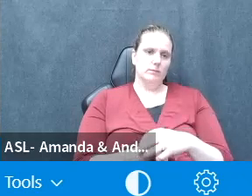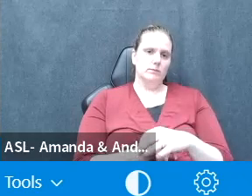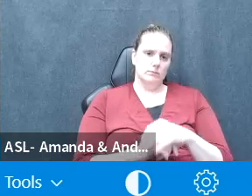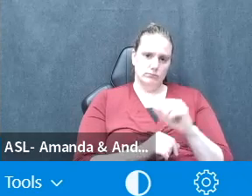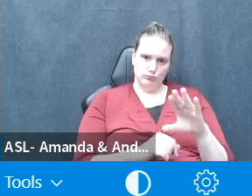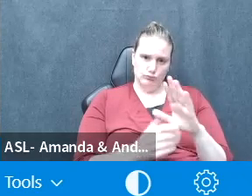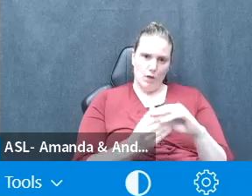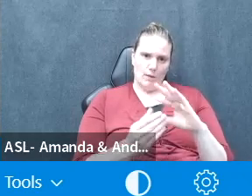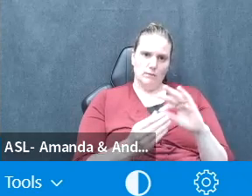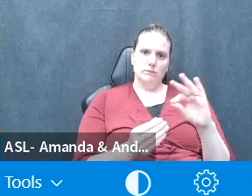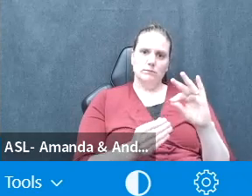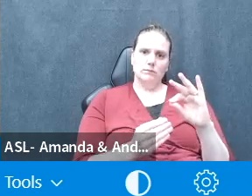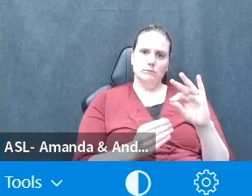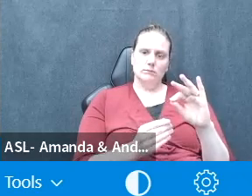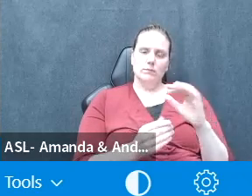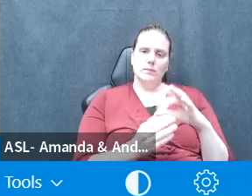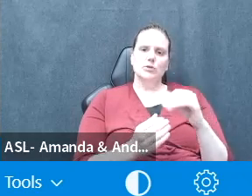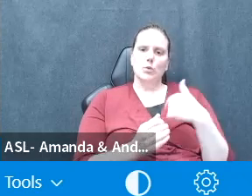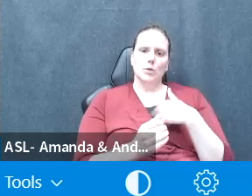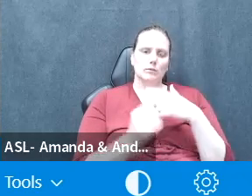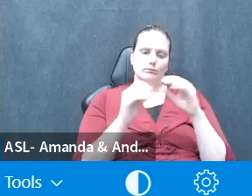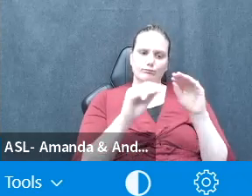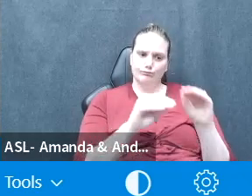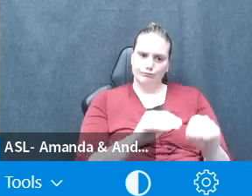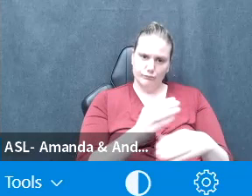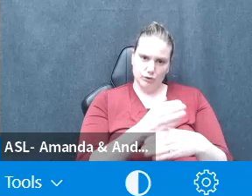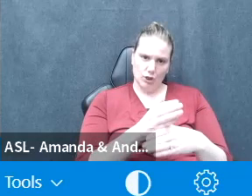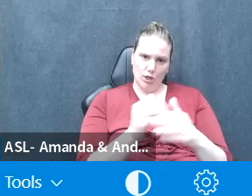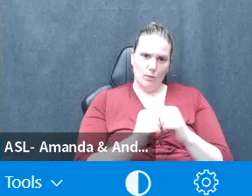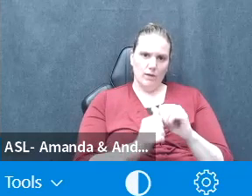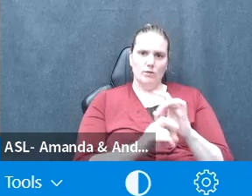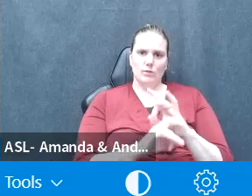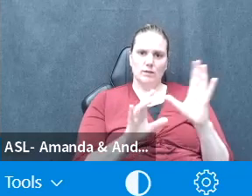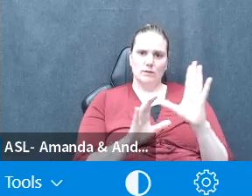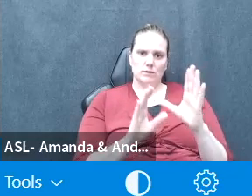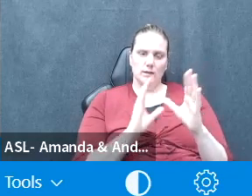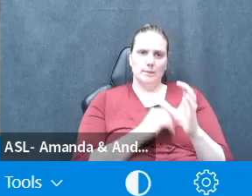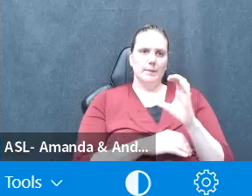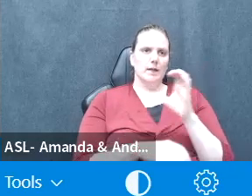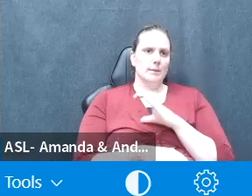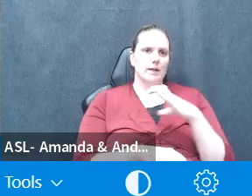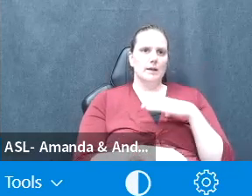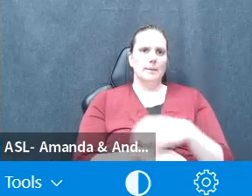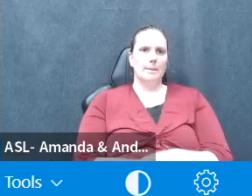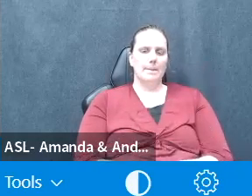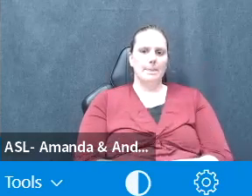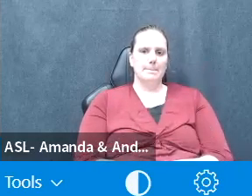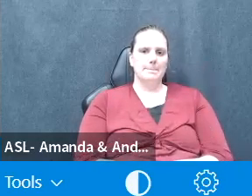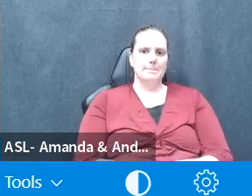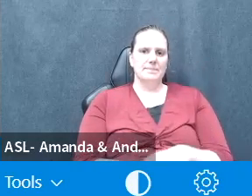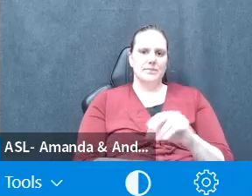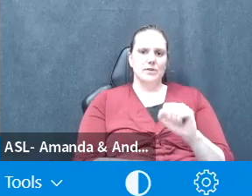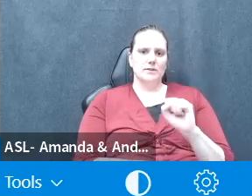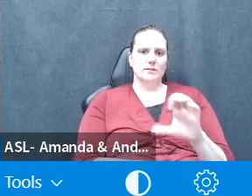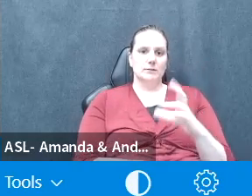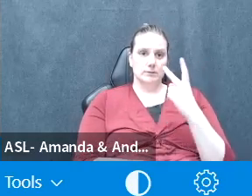comments. As I mentioned, we do compile them and share them with our CRIS committee. Let's give it another 30 seconds